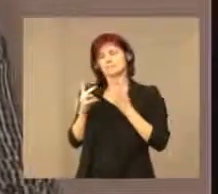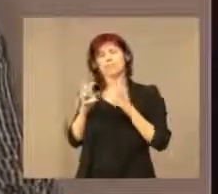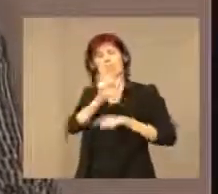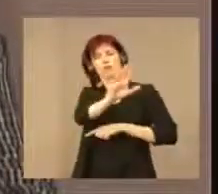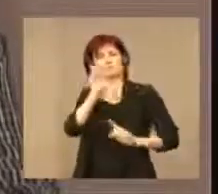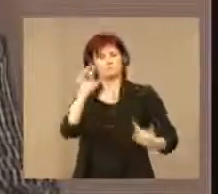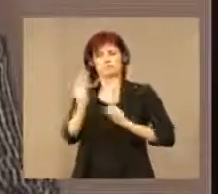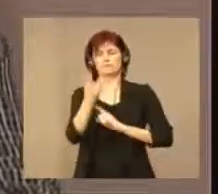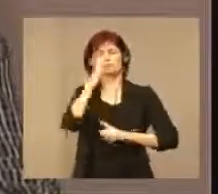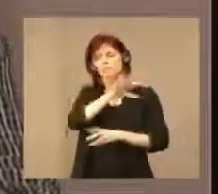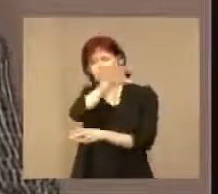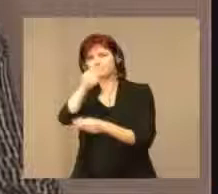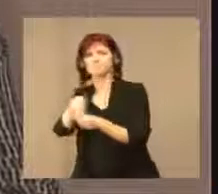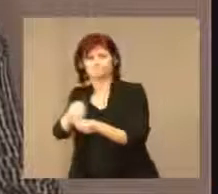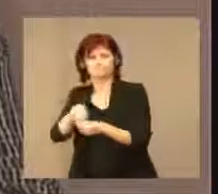Mm-hmm. Thank you.